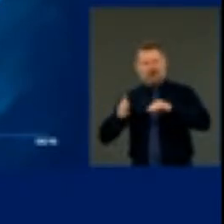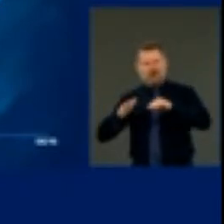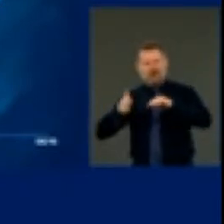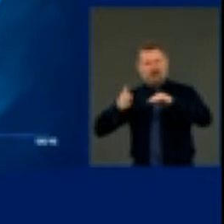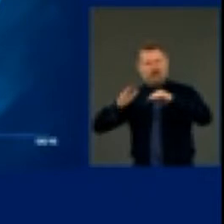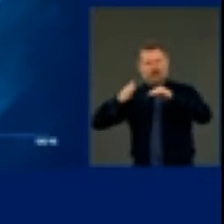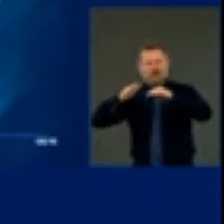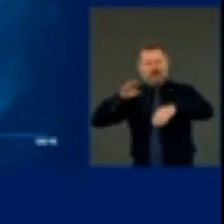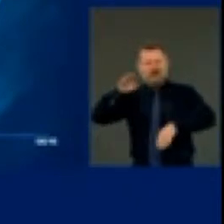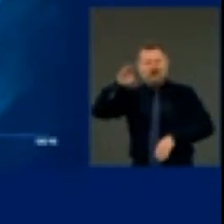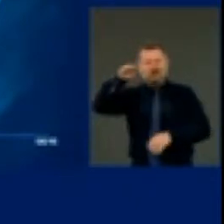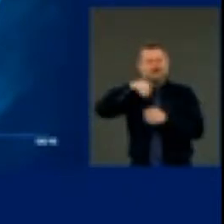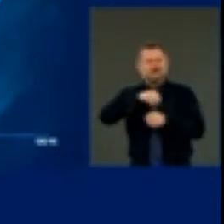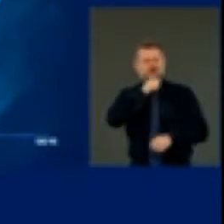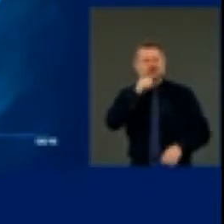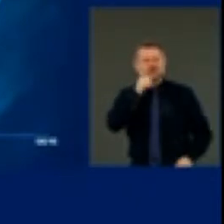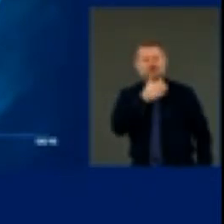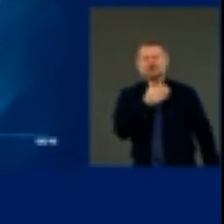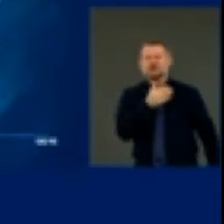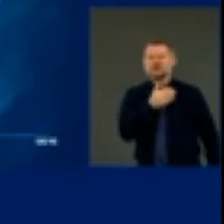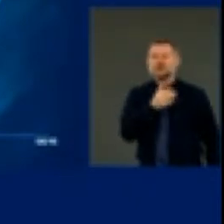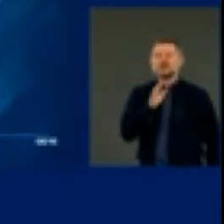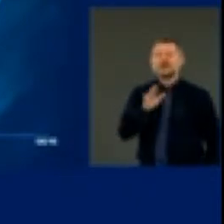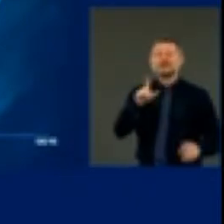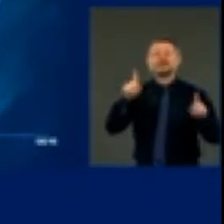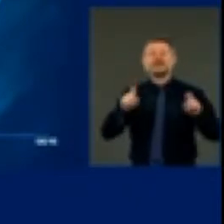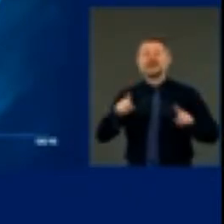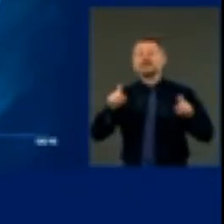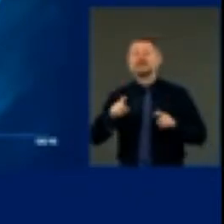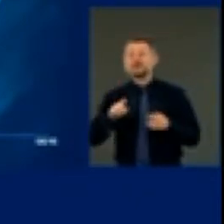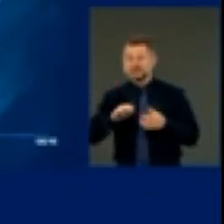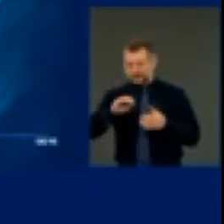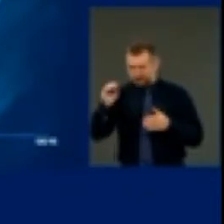where the percentage is going up in testing.